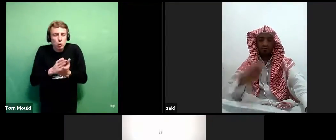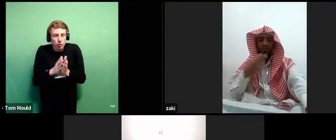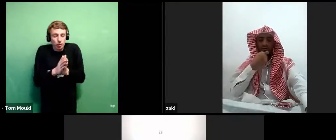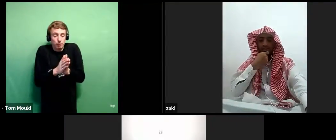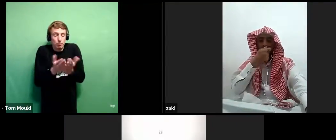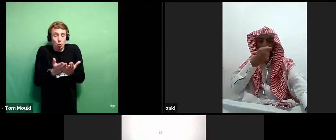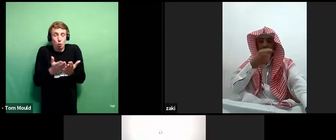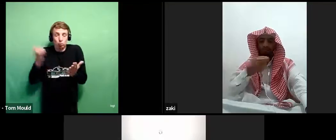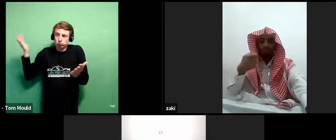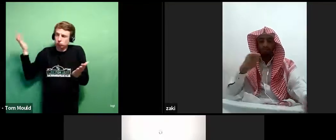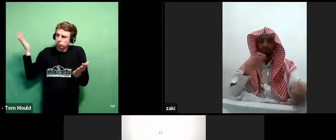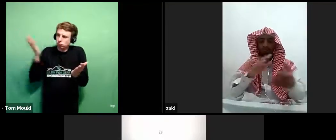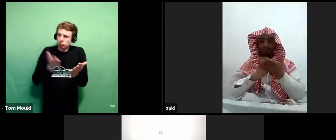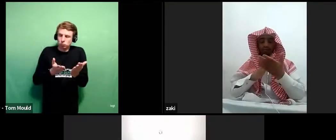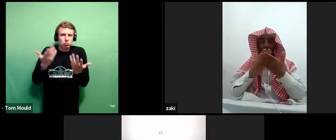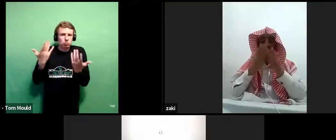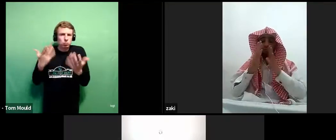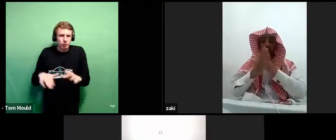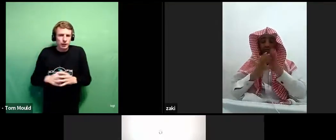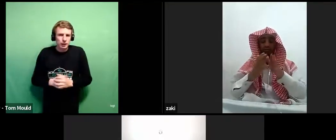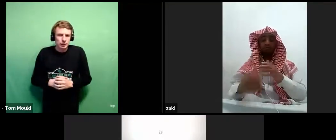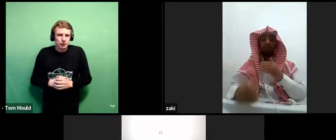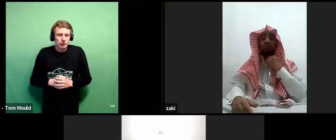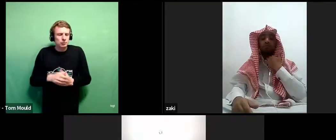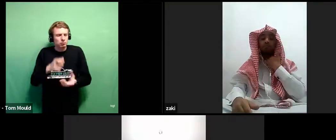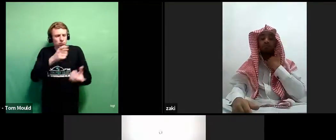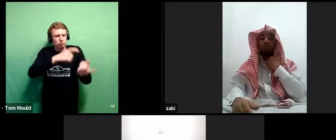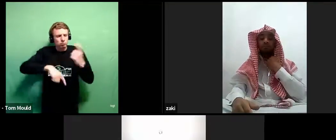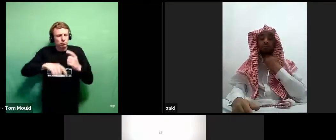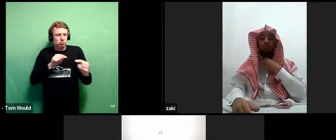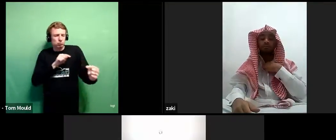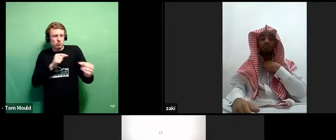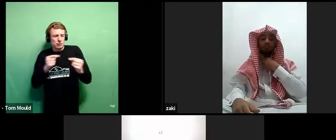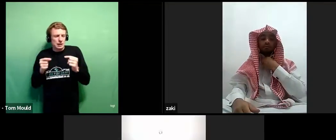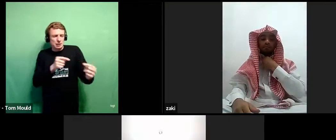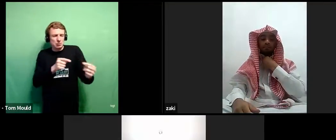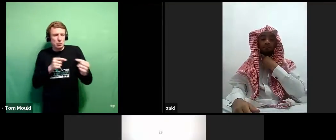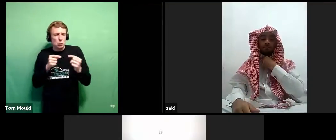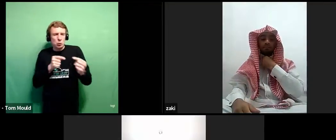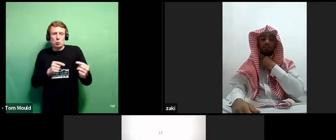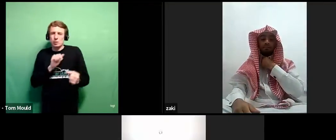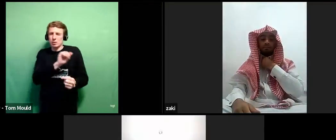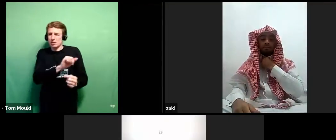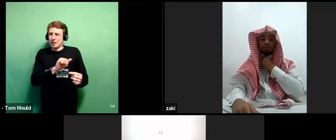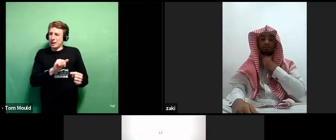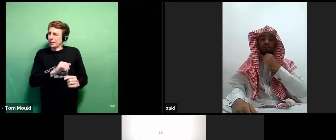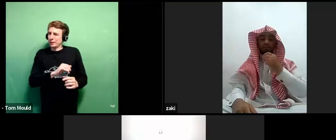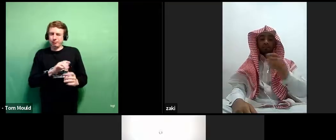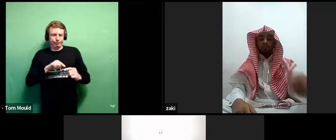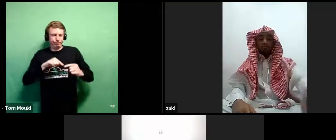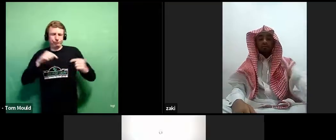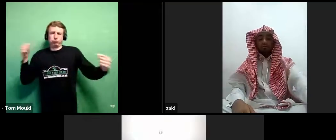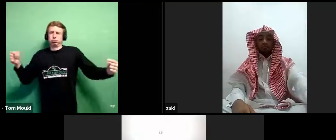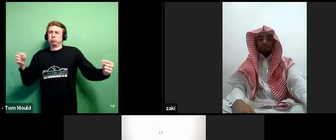those who disputed as regards the book are far away in opposition.